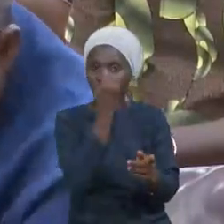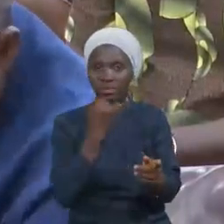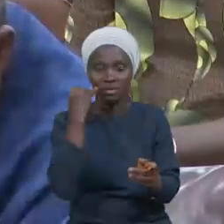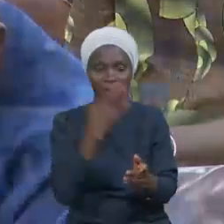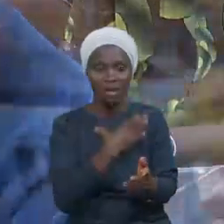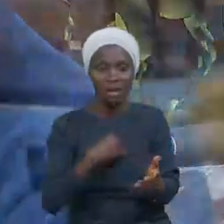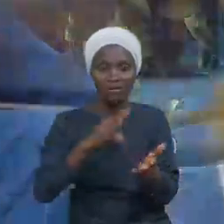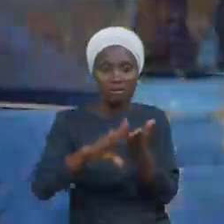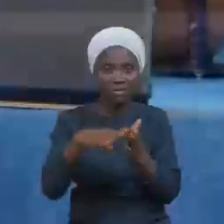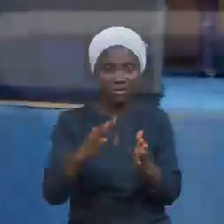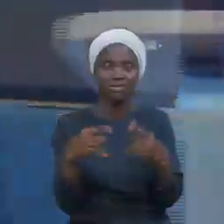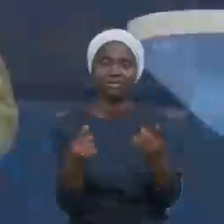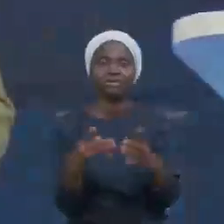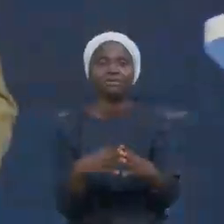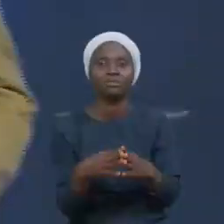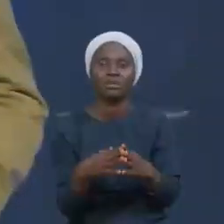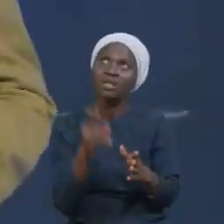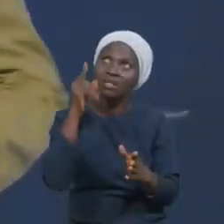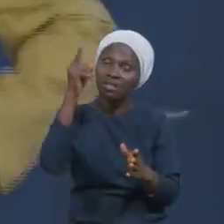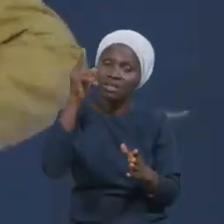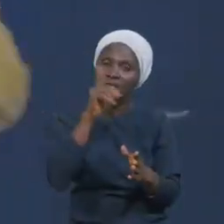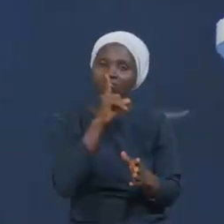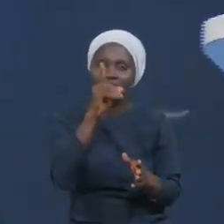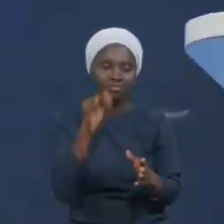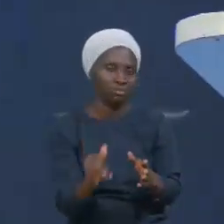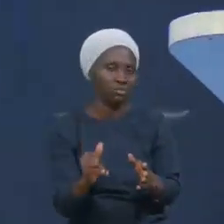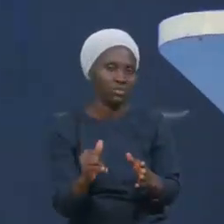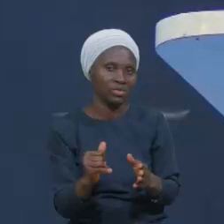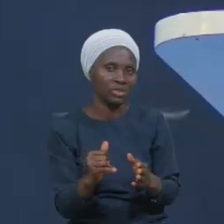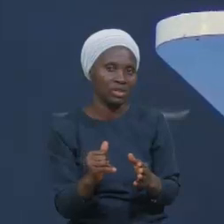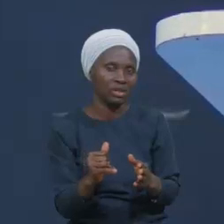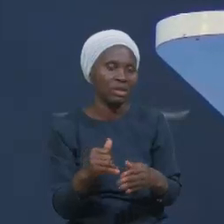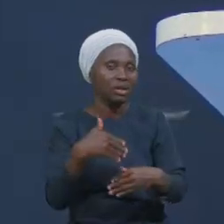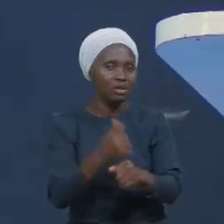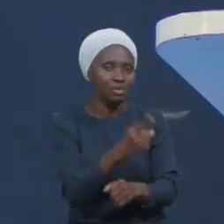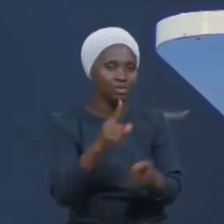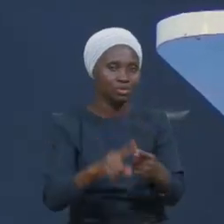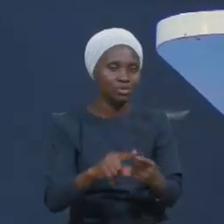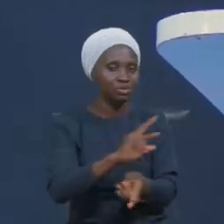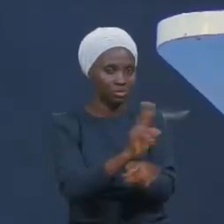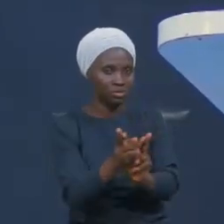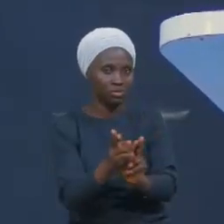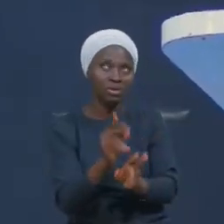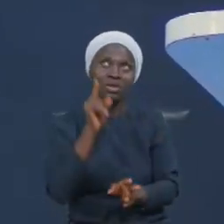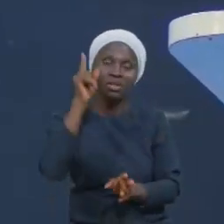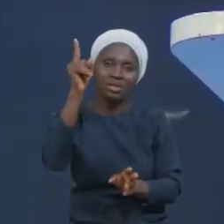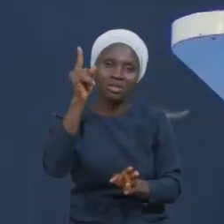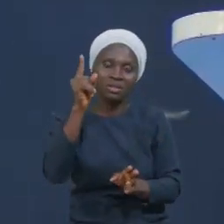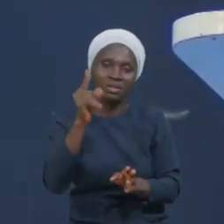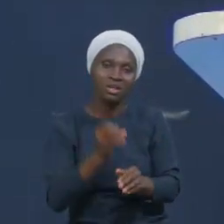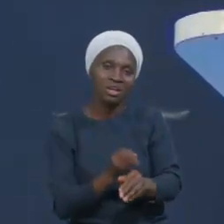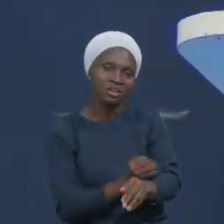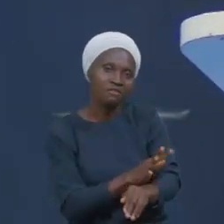actually causes you to repent. It leads your mind, it influences your mind